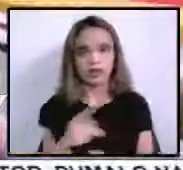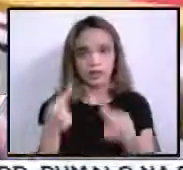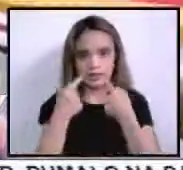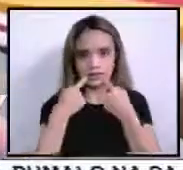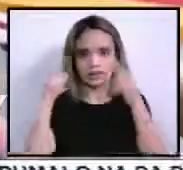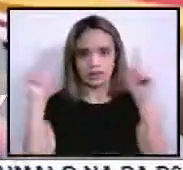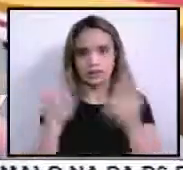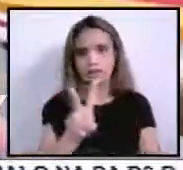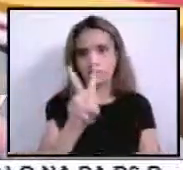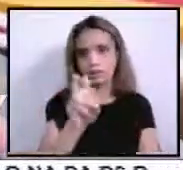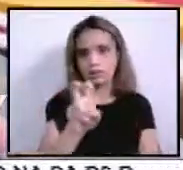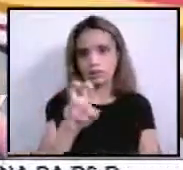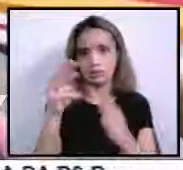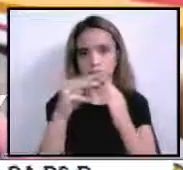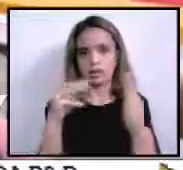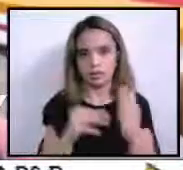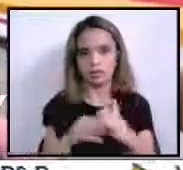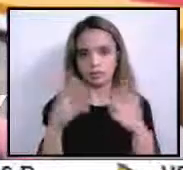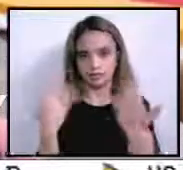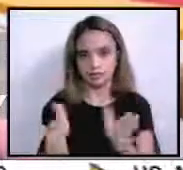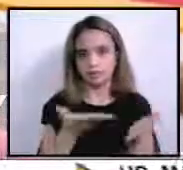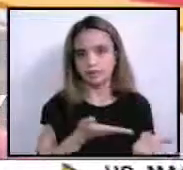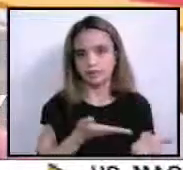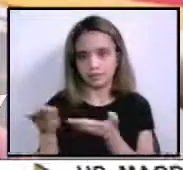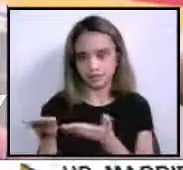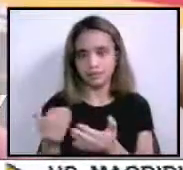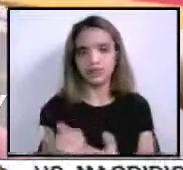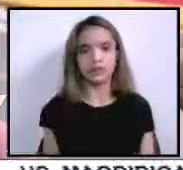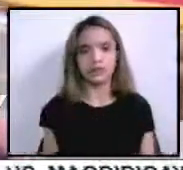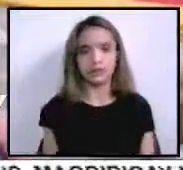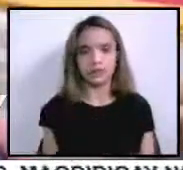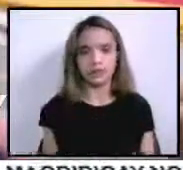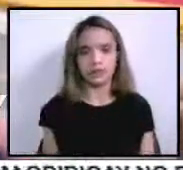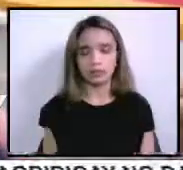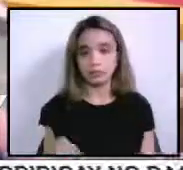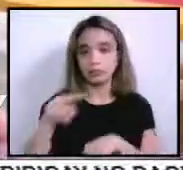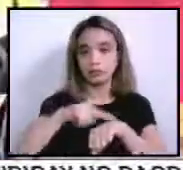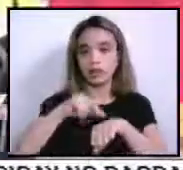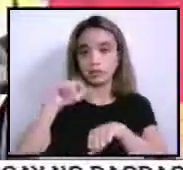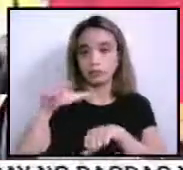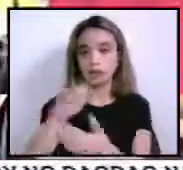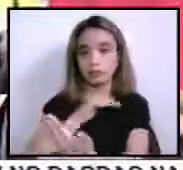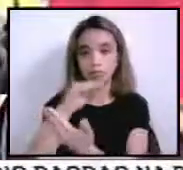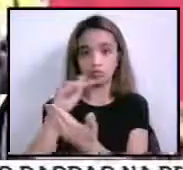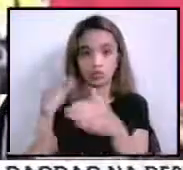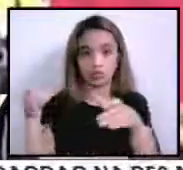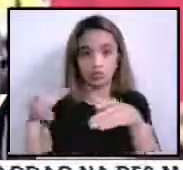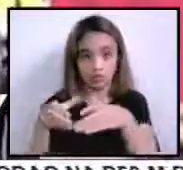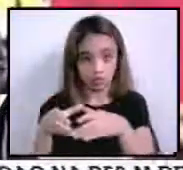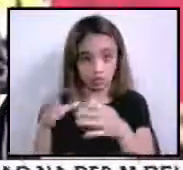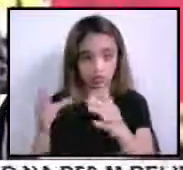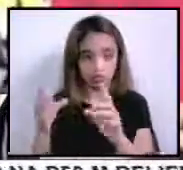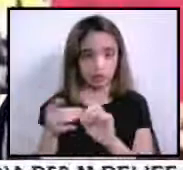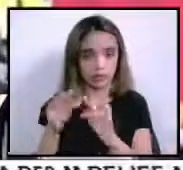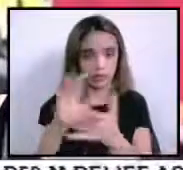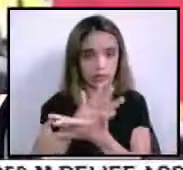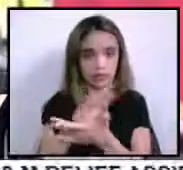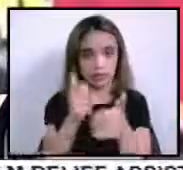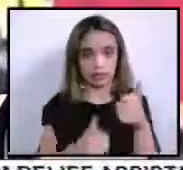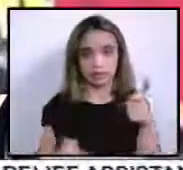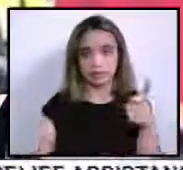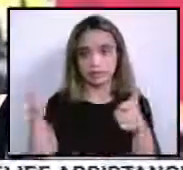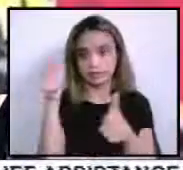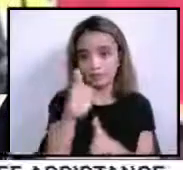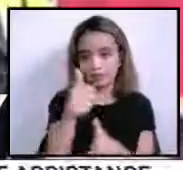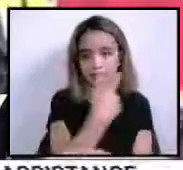deliveries. Nagpaabot pa sa salamat si National Task Force Against COVID-19 Chief Implementer at Vaccine Czar Secretary Carlito Galvez